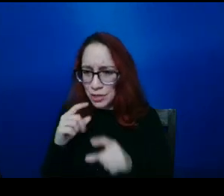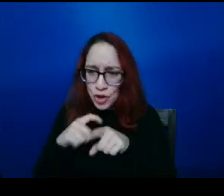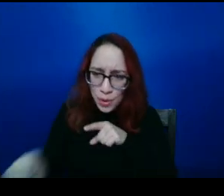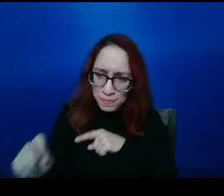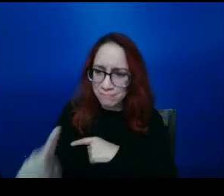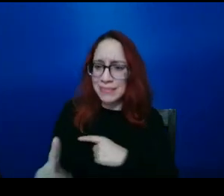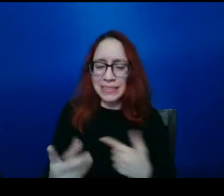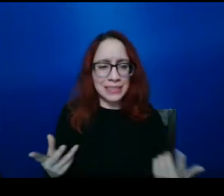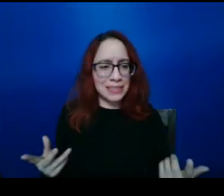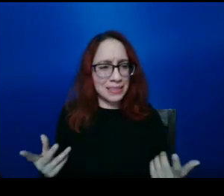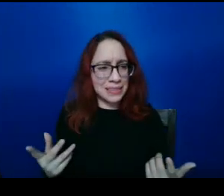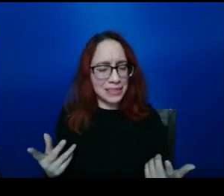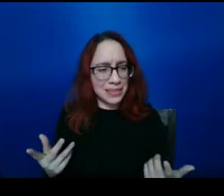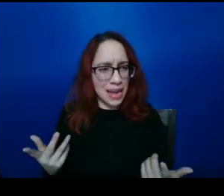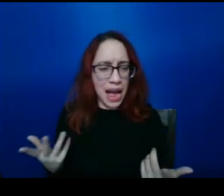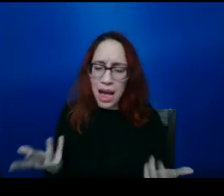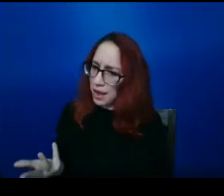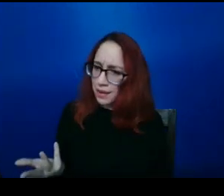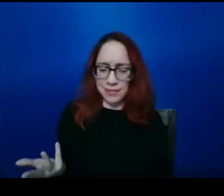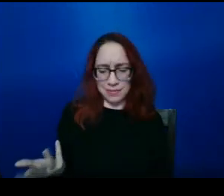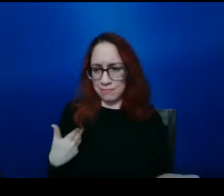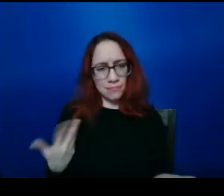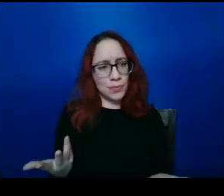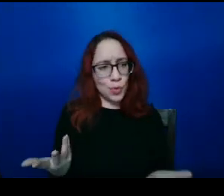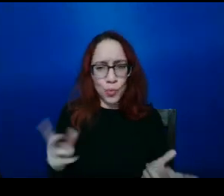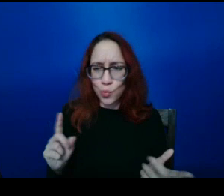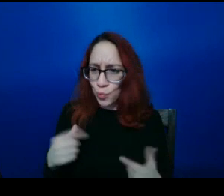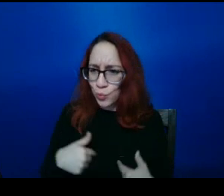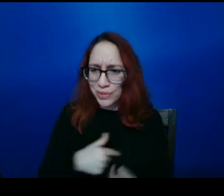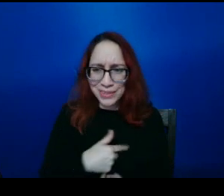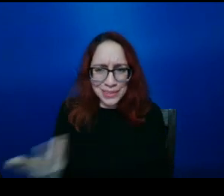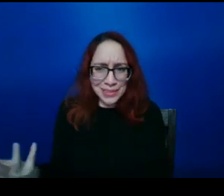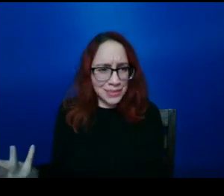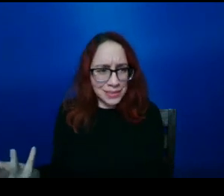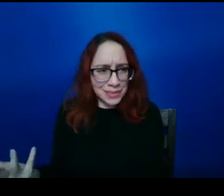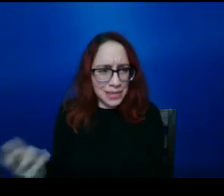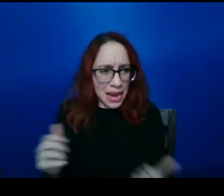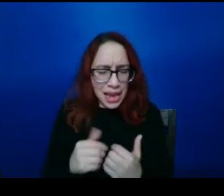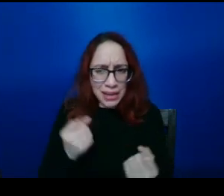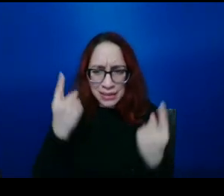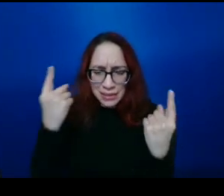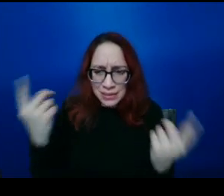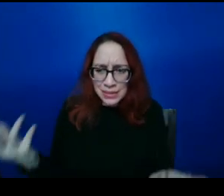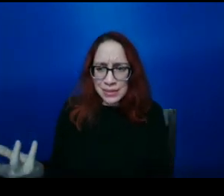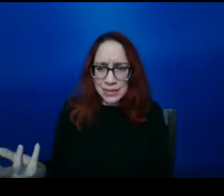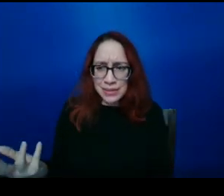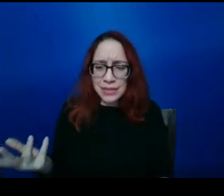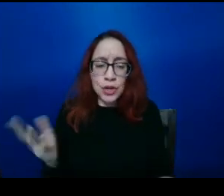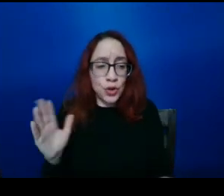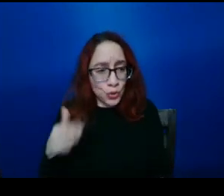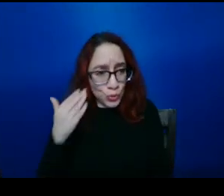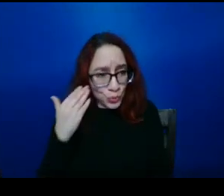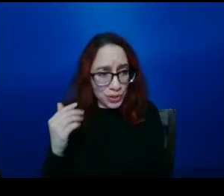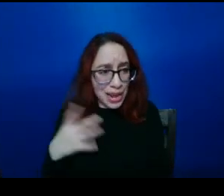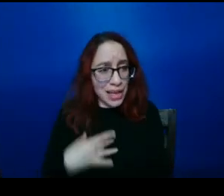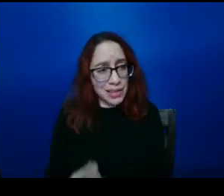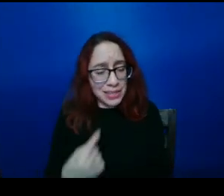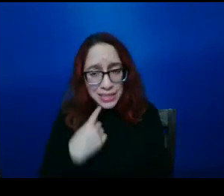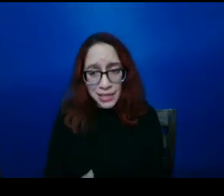calls. I mean, how and where are we? I don't get it. And you know, the other thing I like to